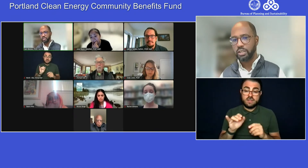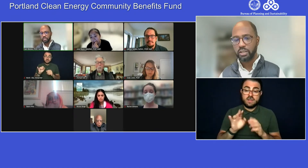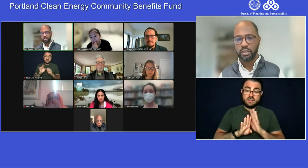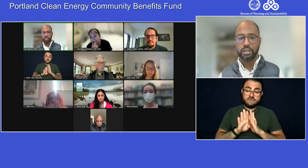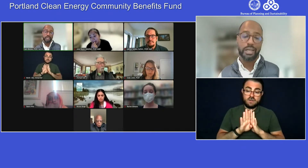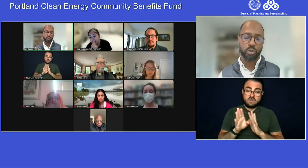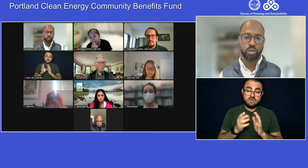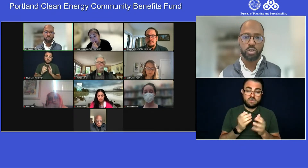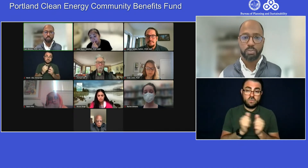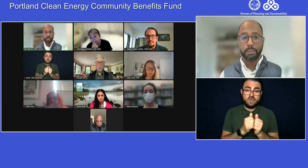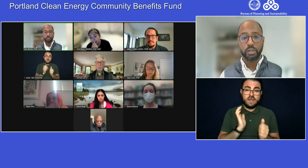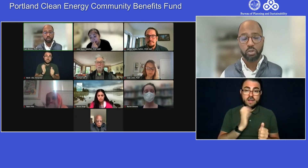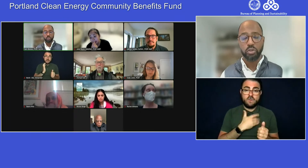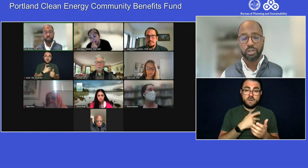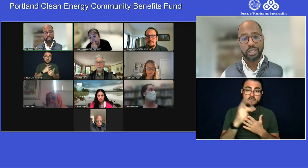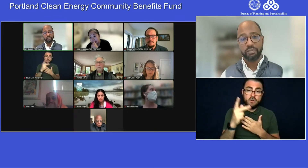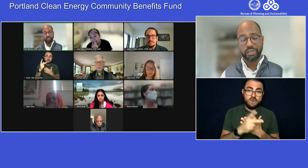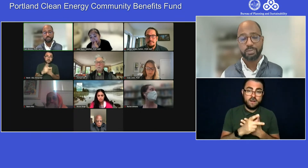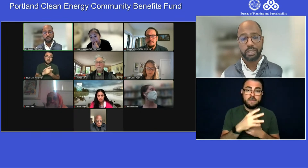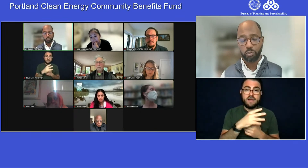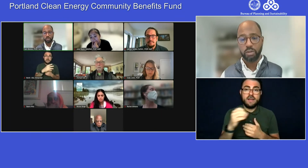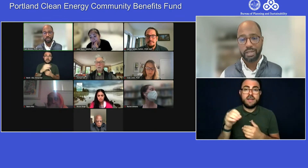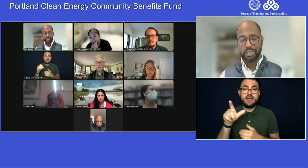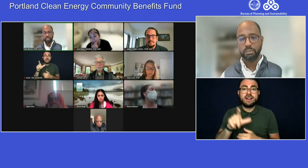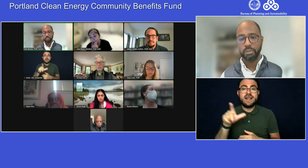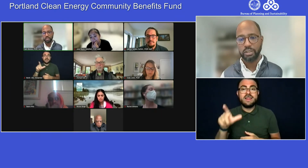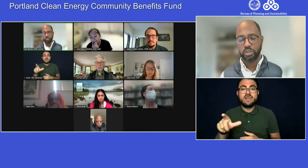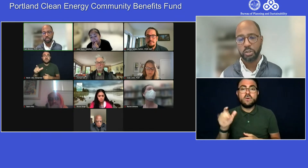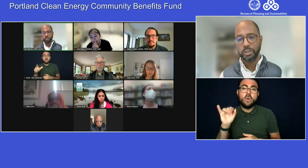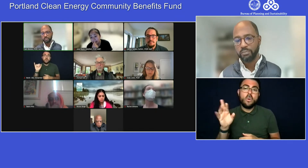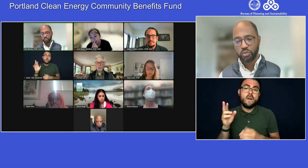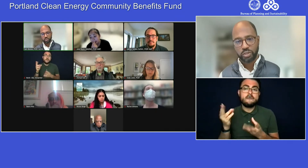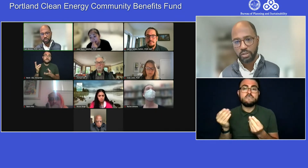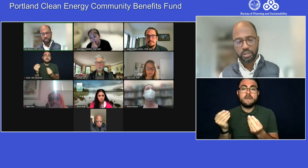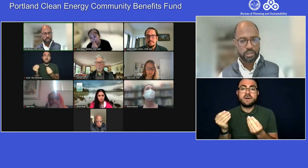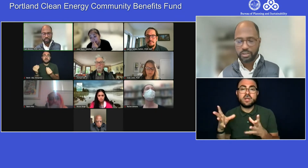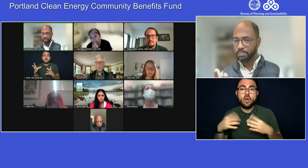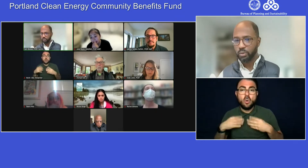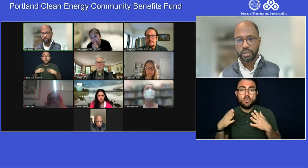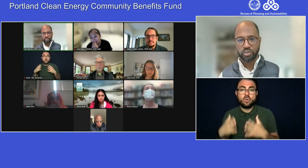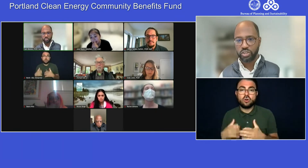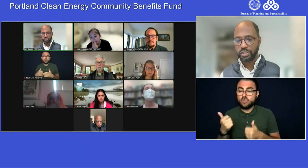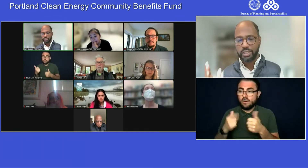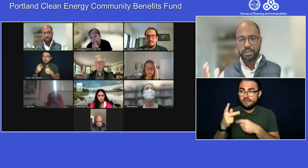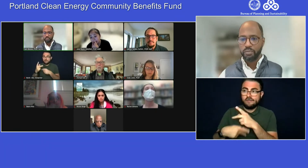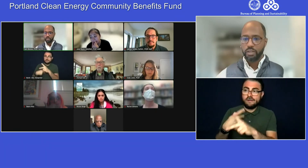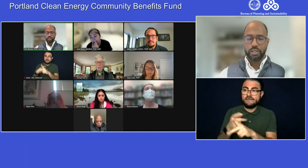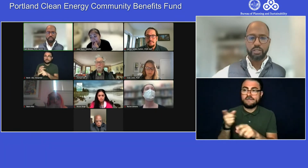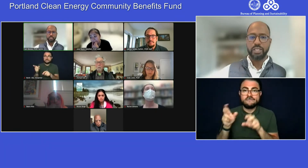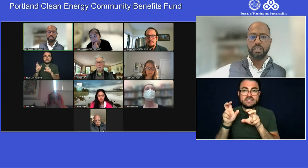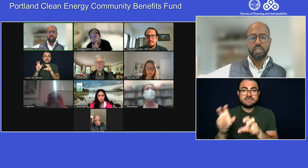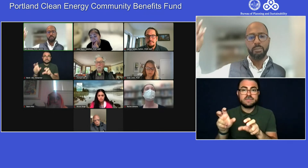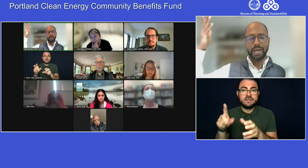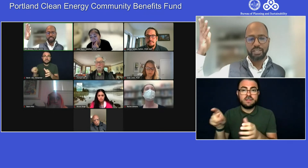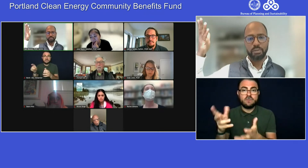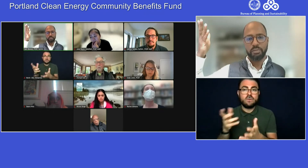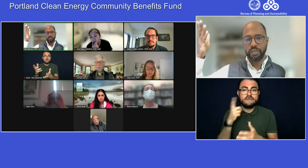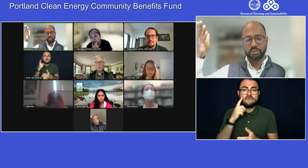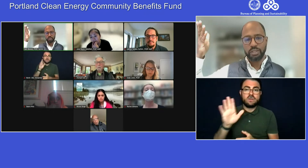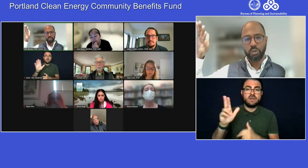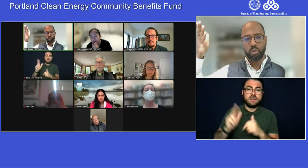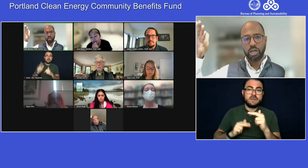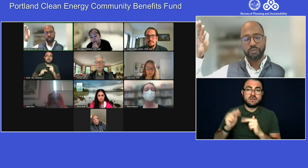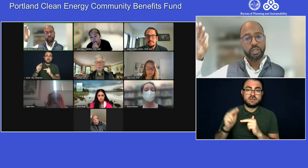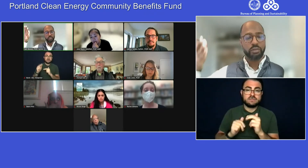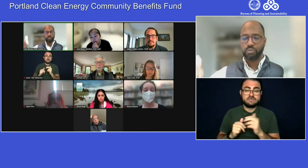program as well as the landlord or the property owner and the kind of investment they want to make in their building. So a simple way is just they're taking on the